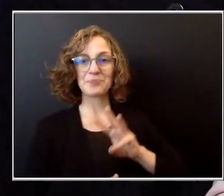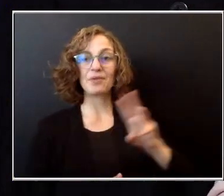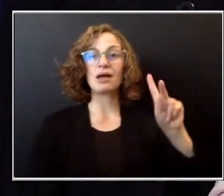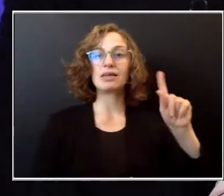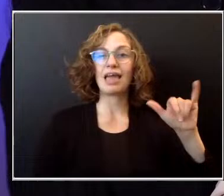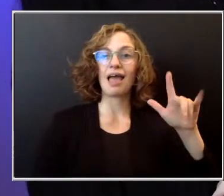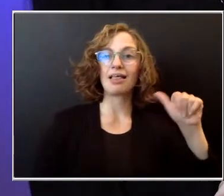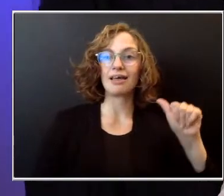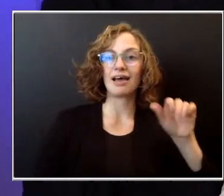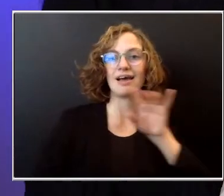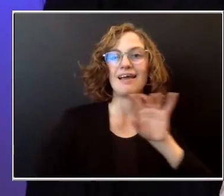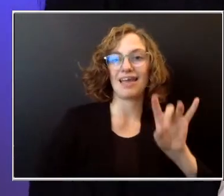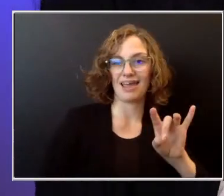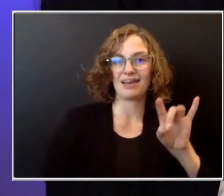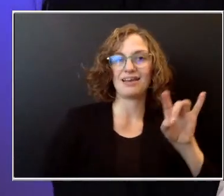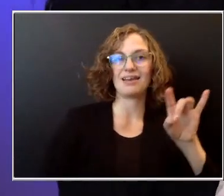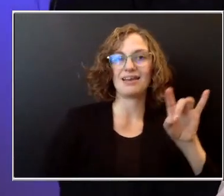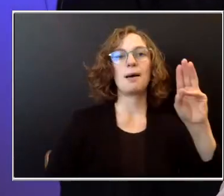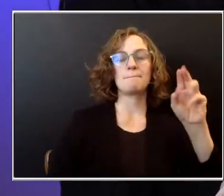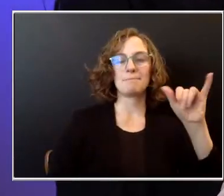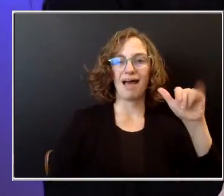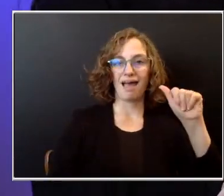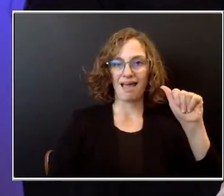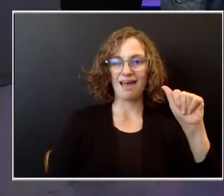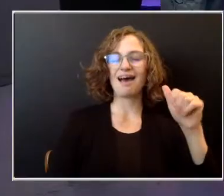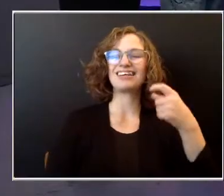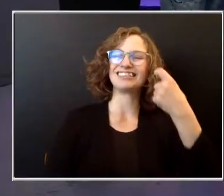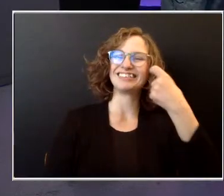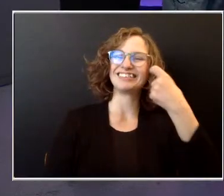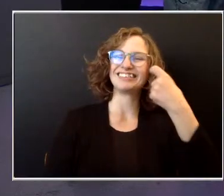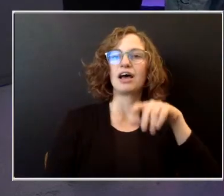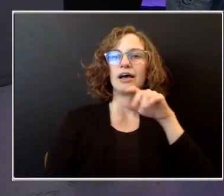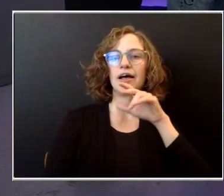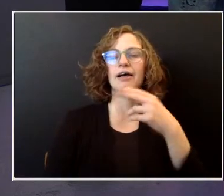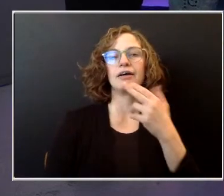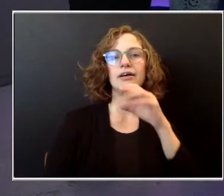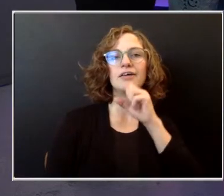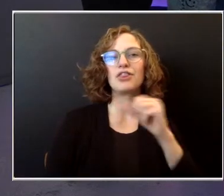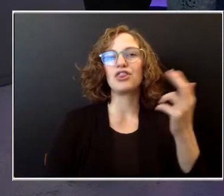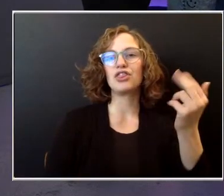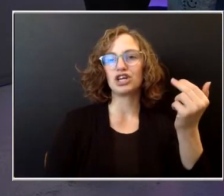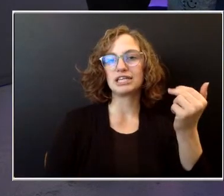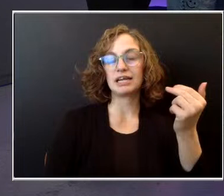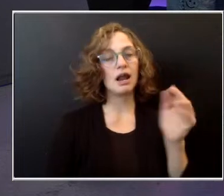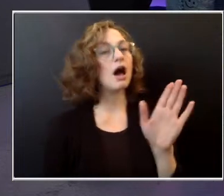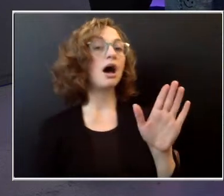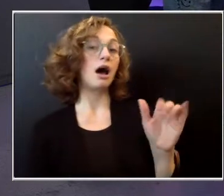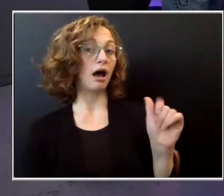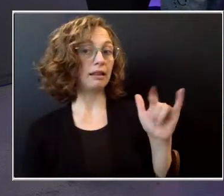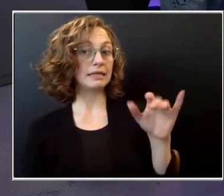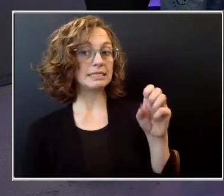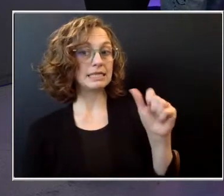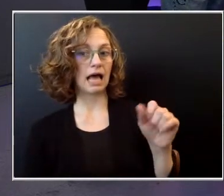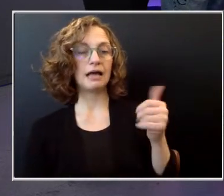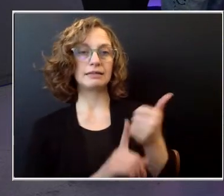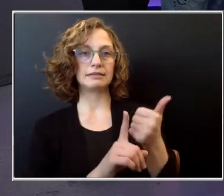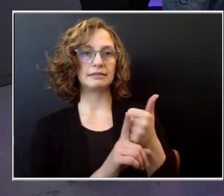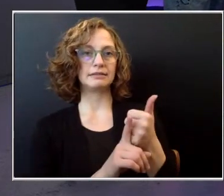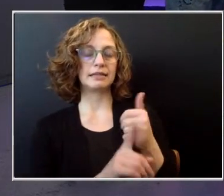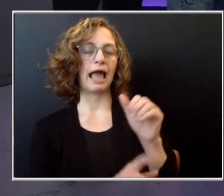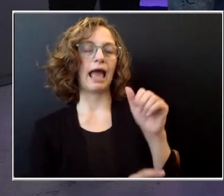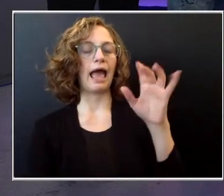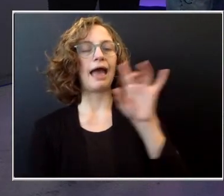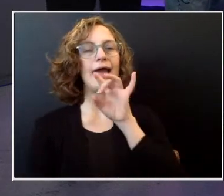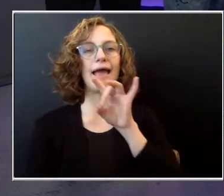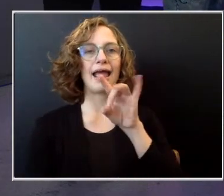13. Just turned 13. Alyssa's 8.5. Oh, right. Sorry, yes, 8.5. No, Kayla's 8.5. Alyssa is